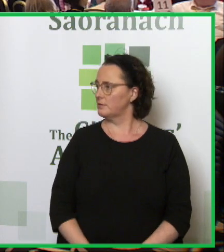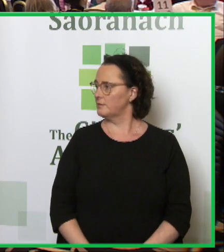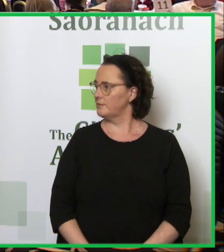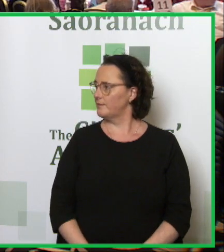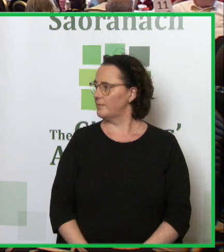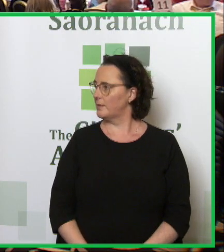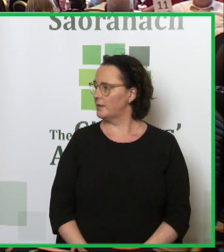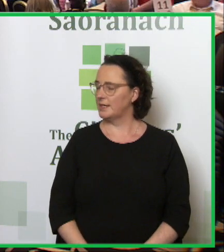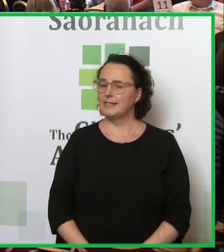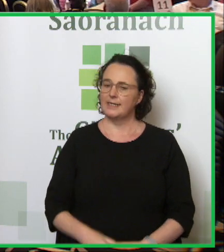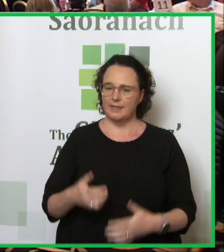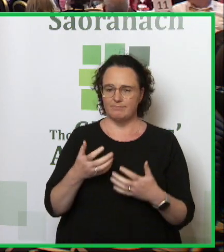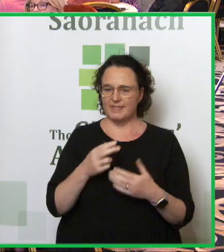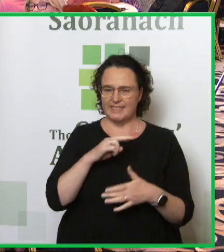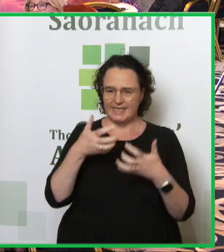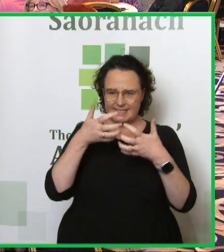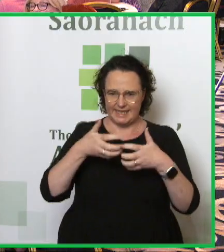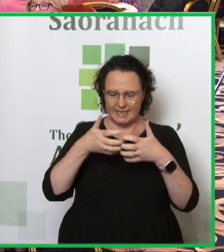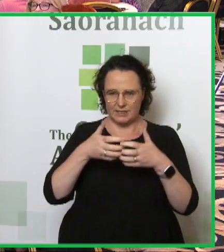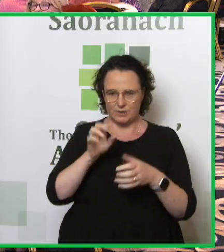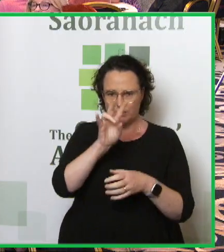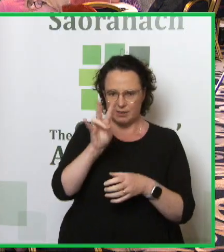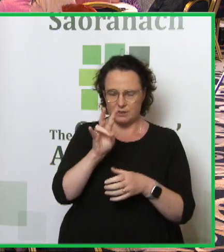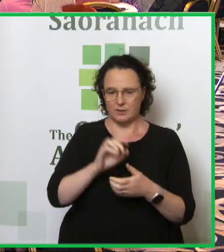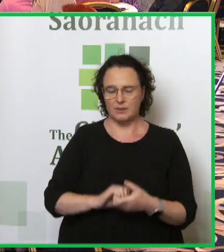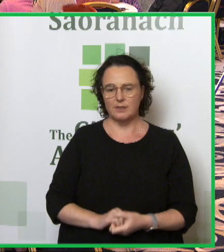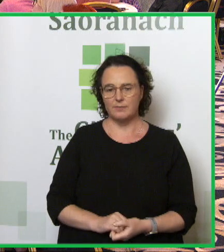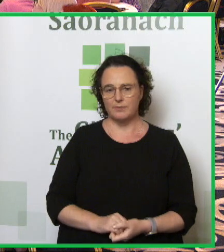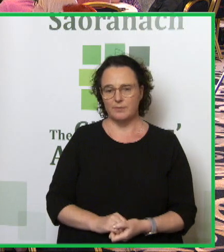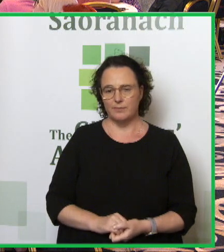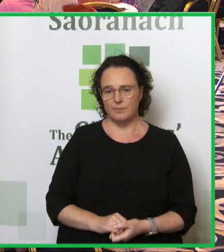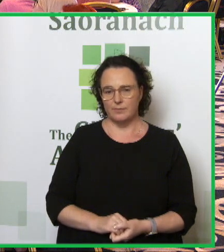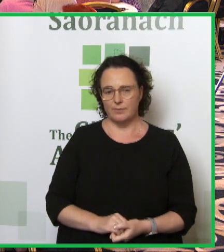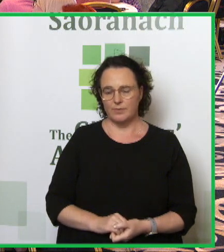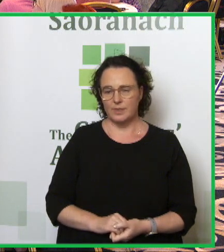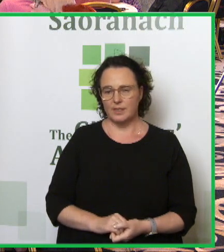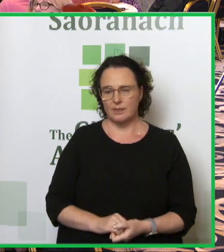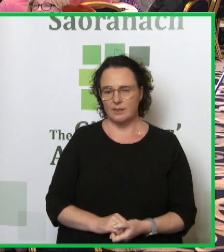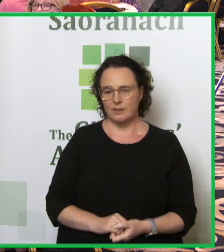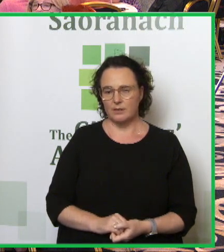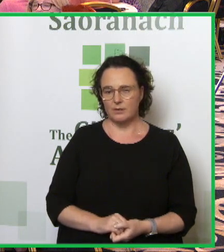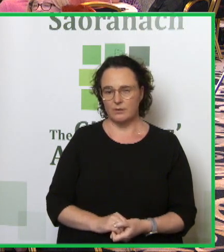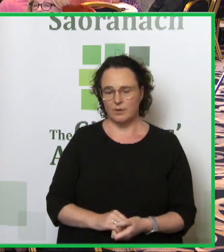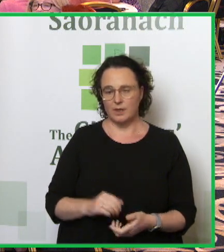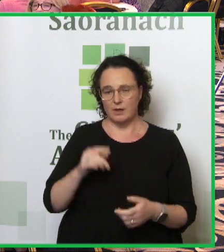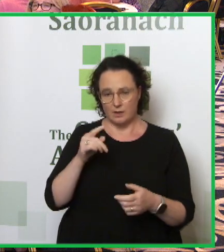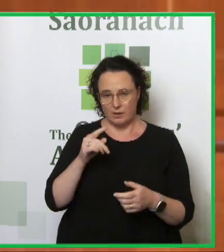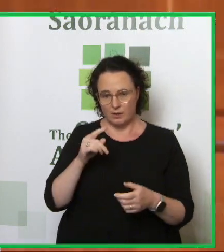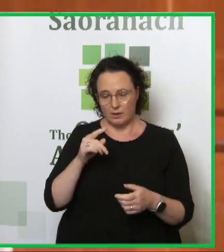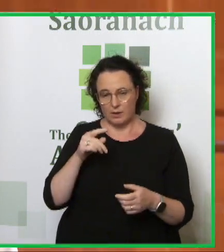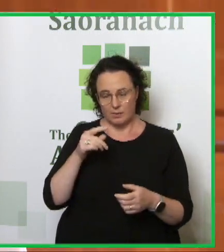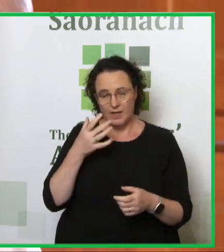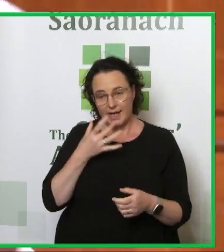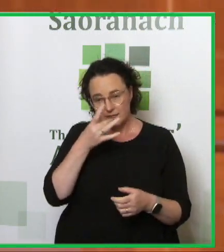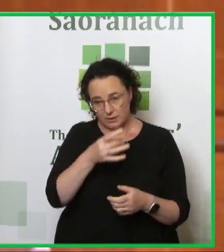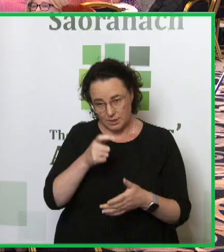A very technical question, but for the cannabis vote, were the votes recounted? Yes, the votes were double counted.